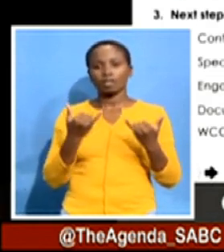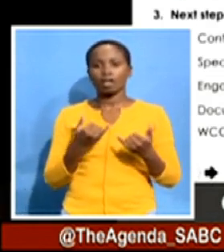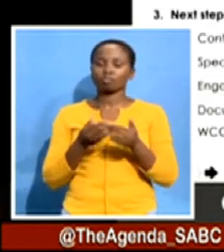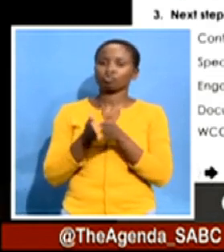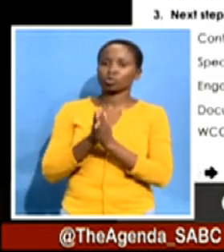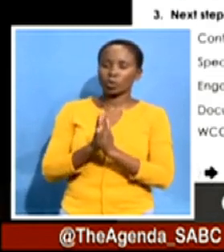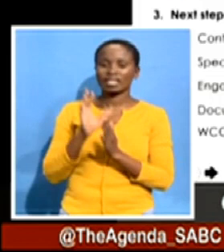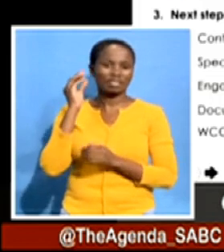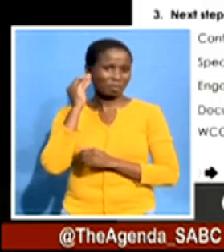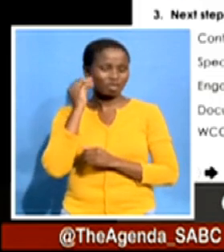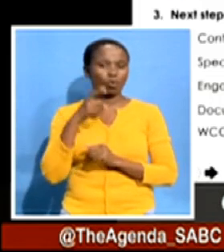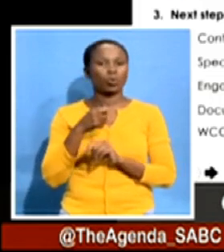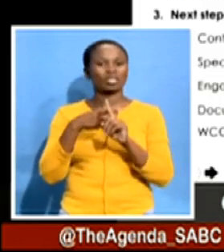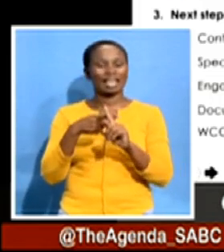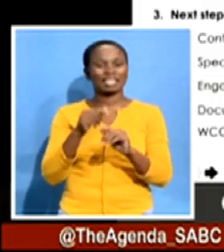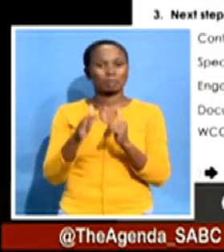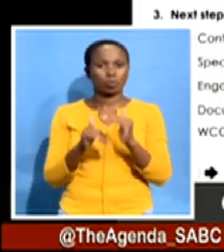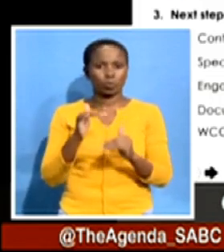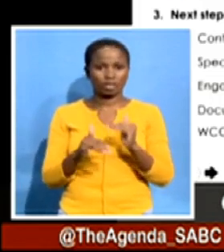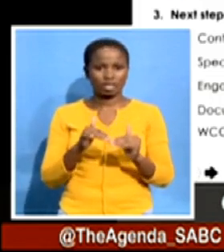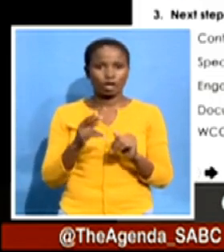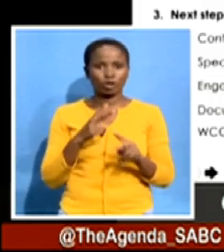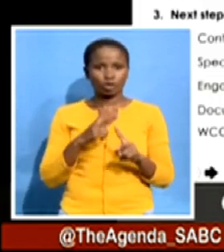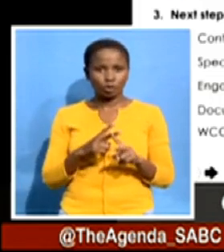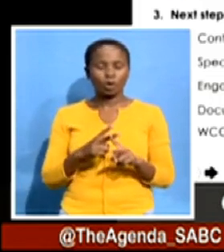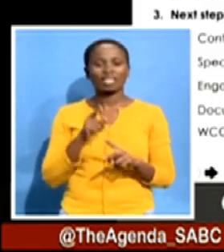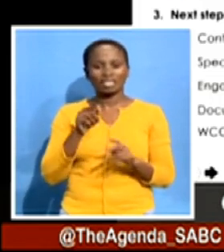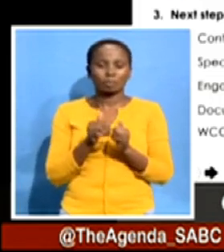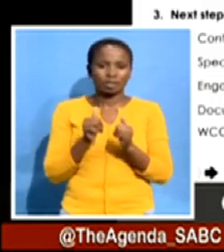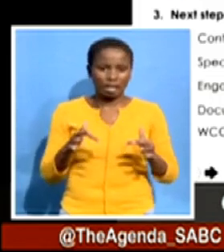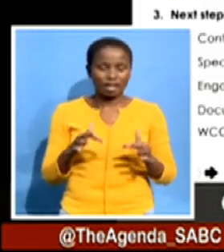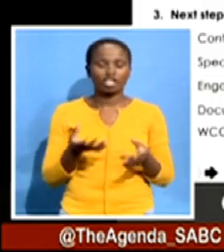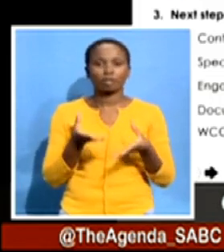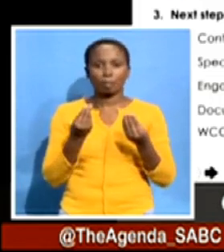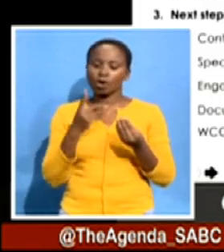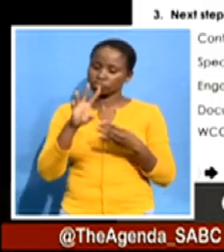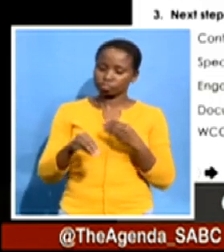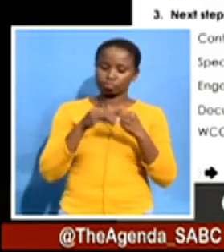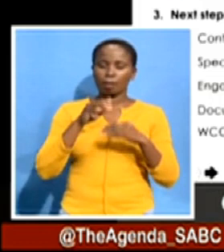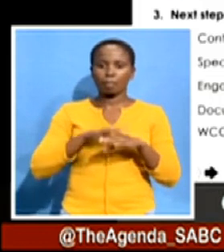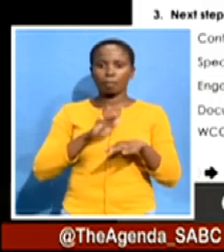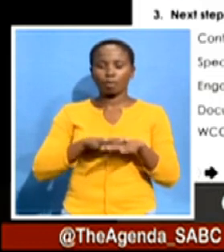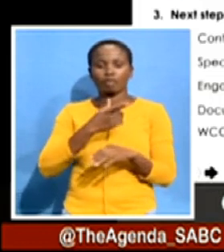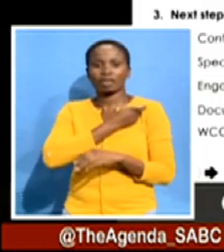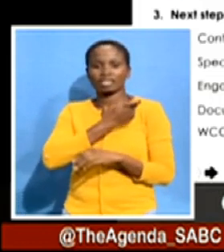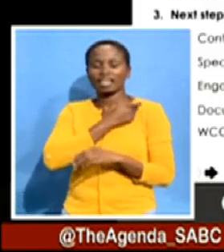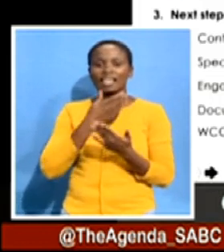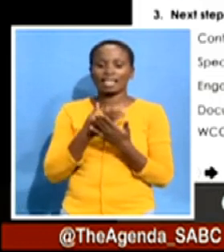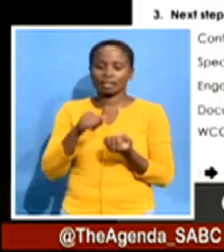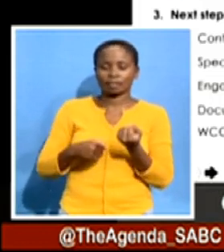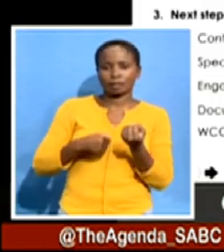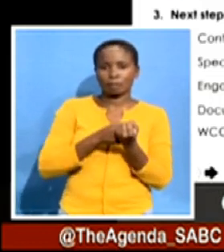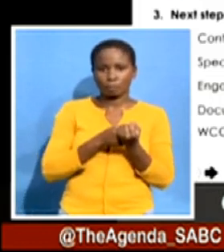a view that we potentially would start acquiring additional vaccines to supplement the national supply of Johnson and Pfizer by about